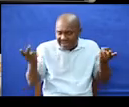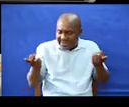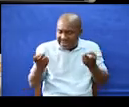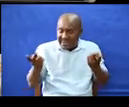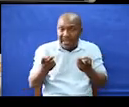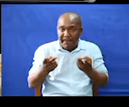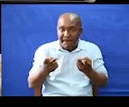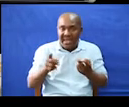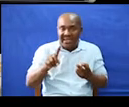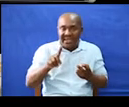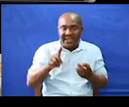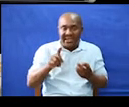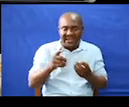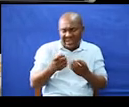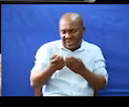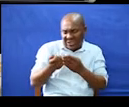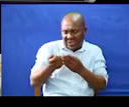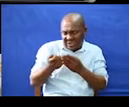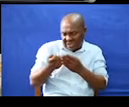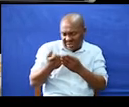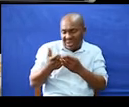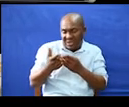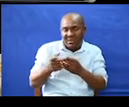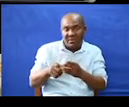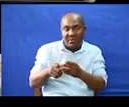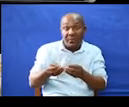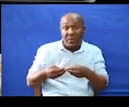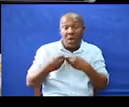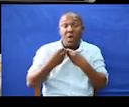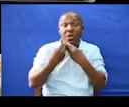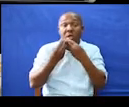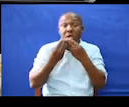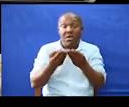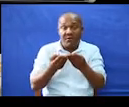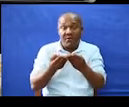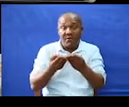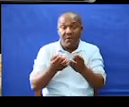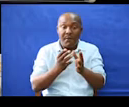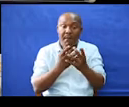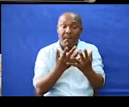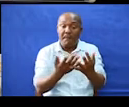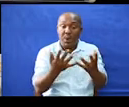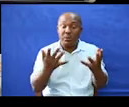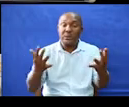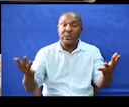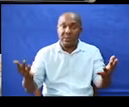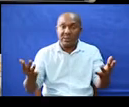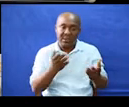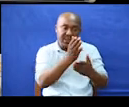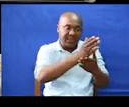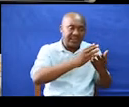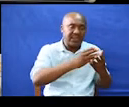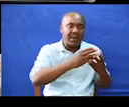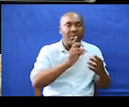Organisms of the same species in a given population differs. Some of them may have